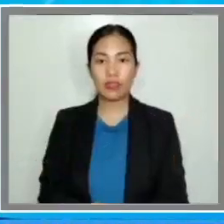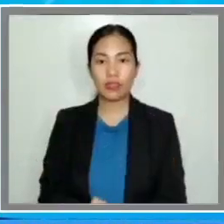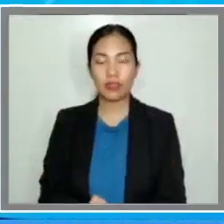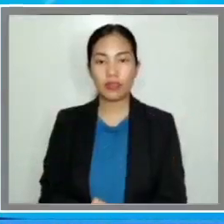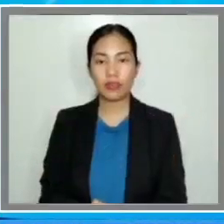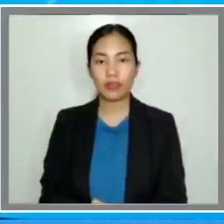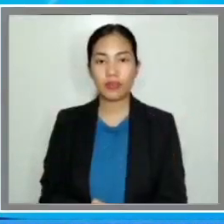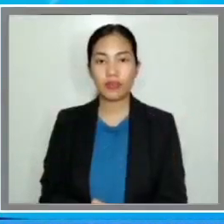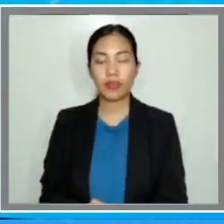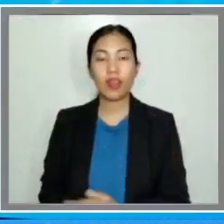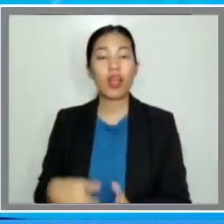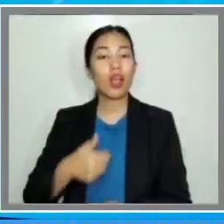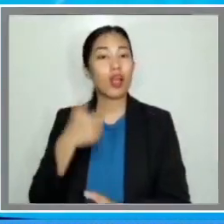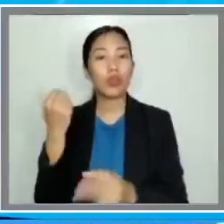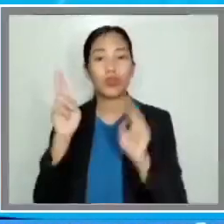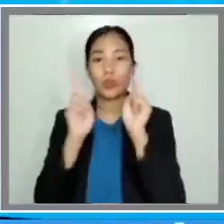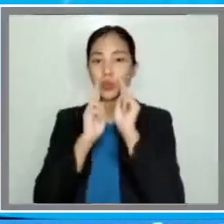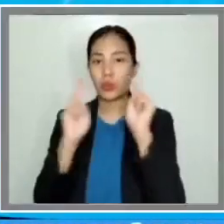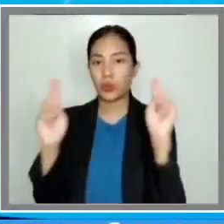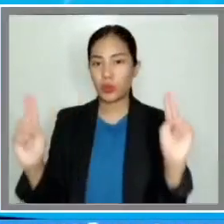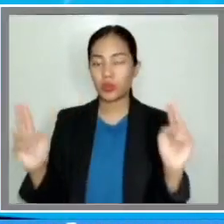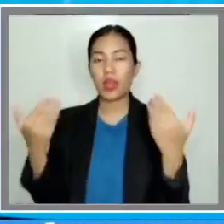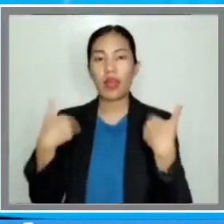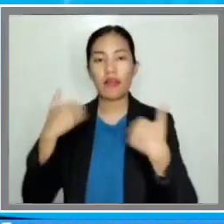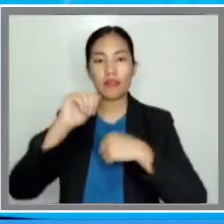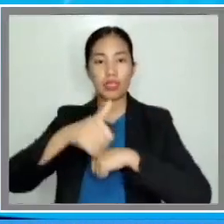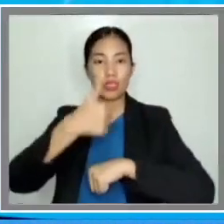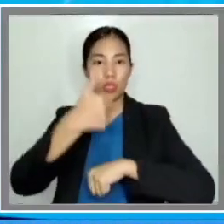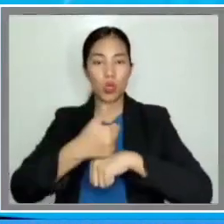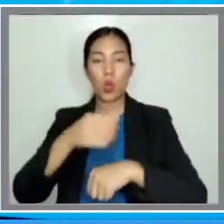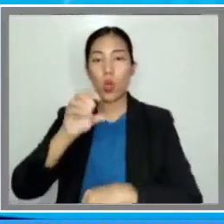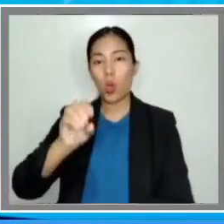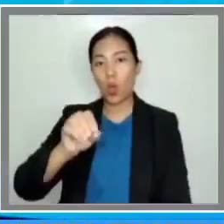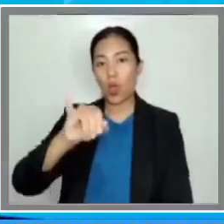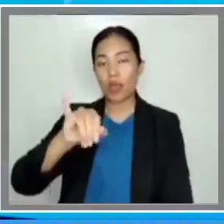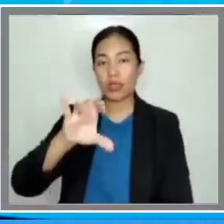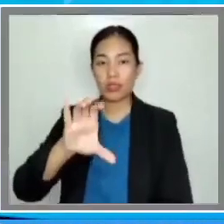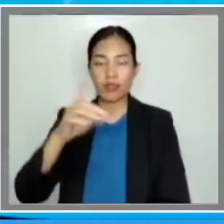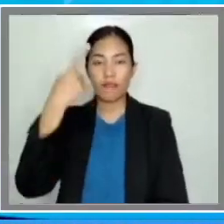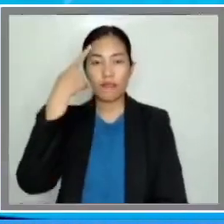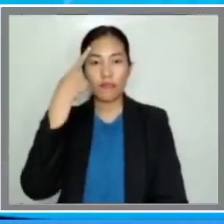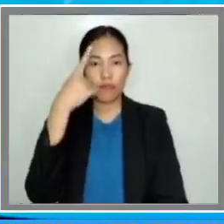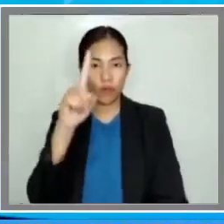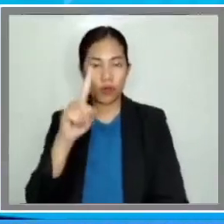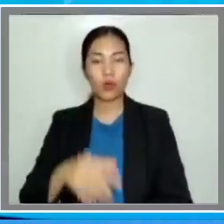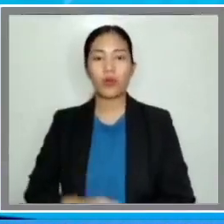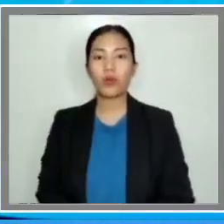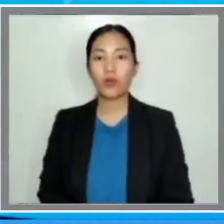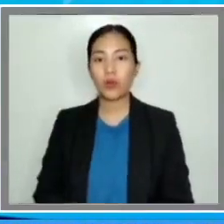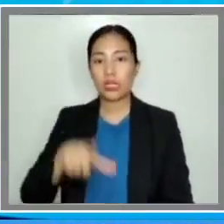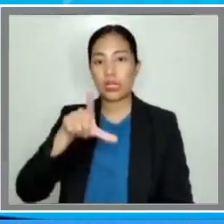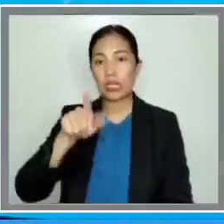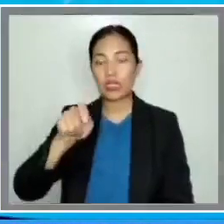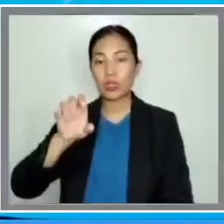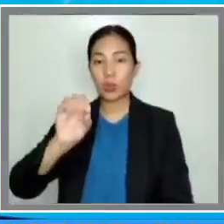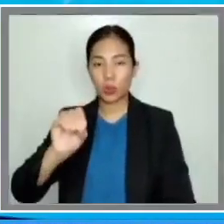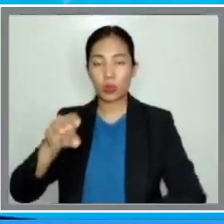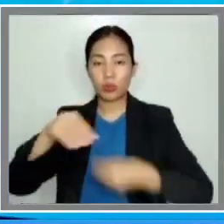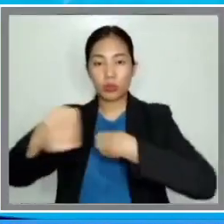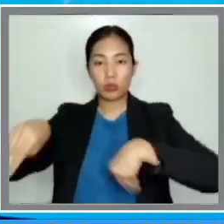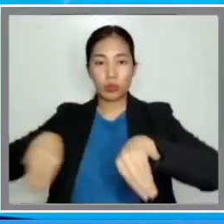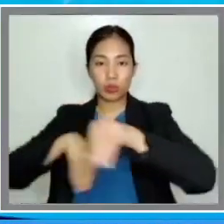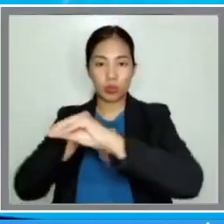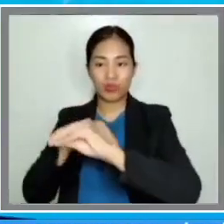Sa ibang balita, may itinalaga ng officer in charge sa Land Transportation Office kapalit po ng nagbitiw na LTO chief na